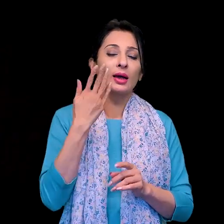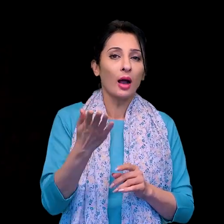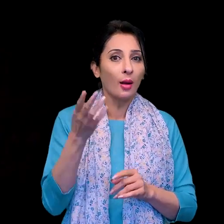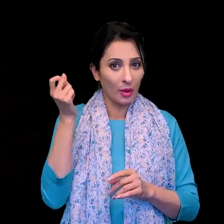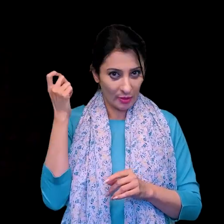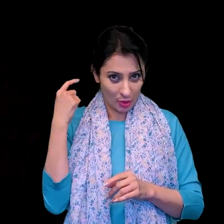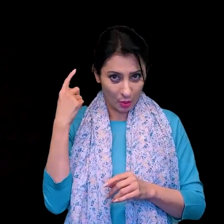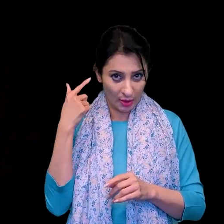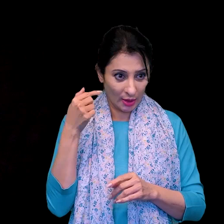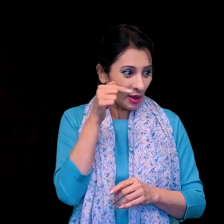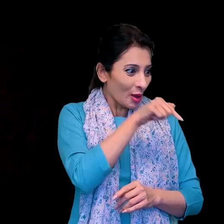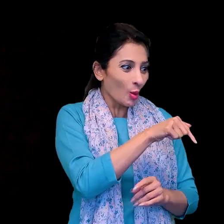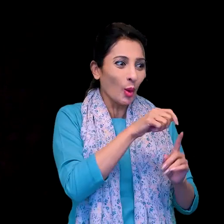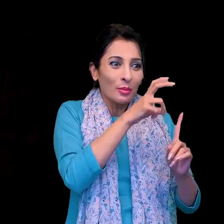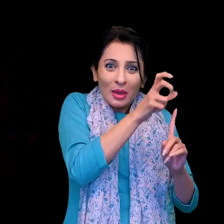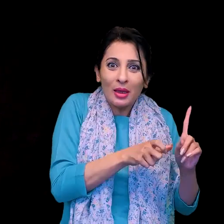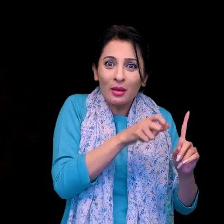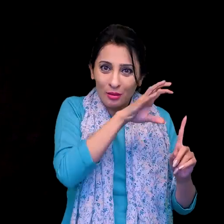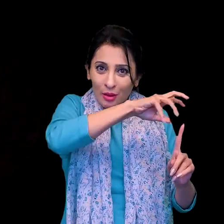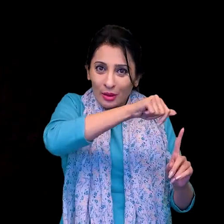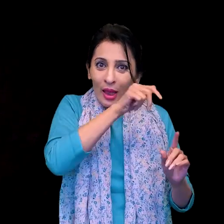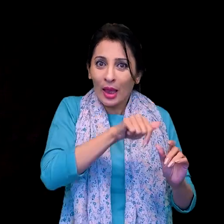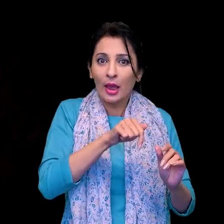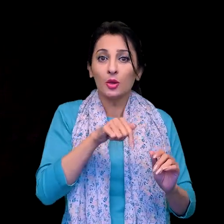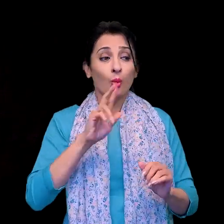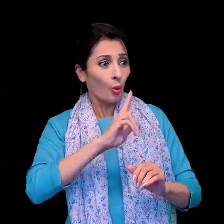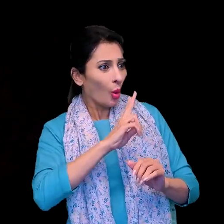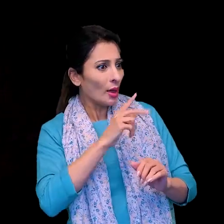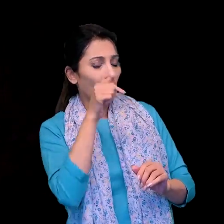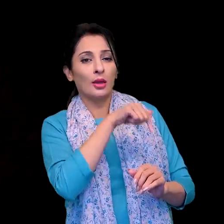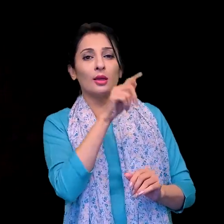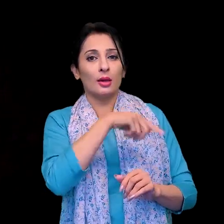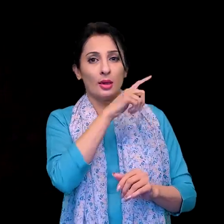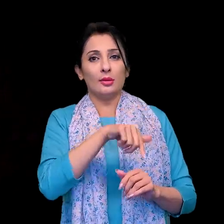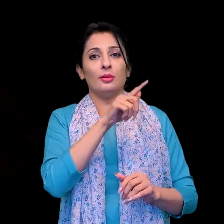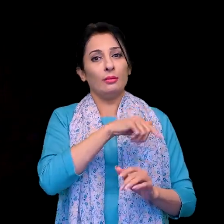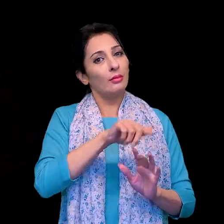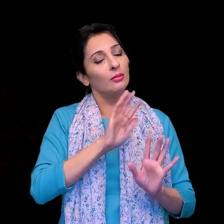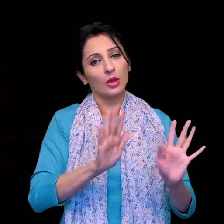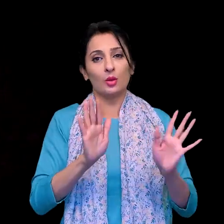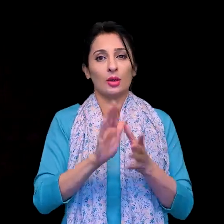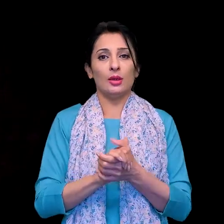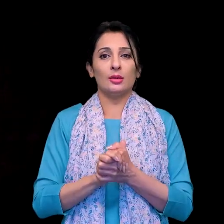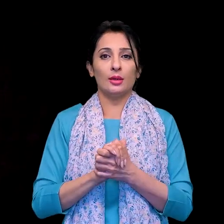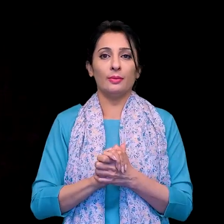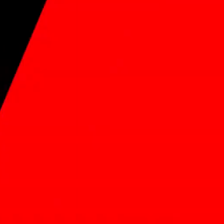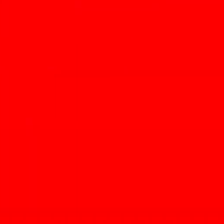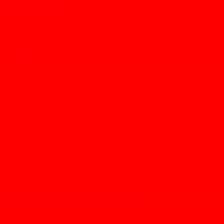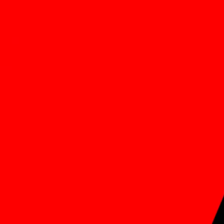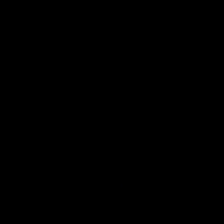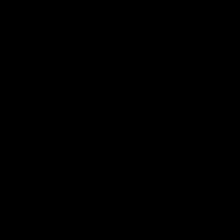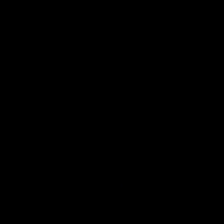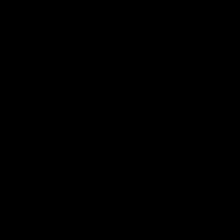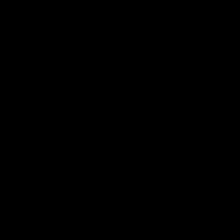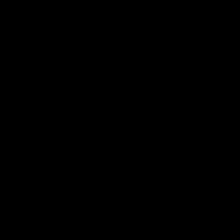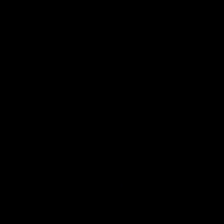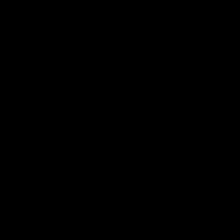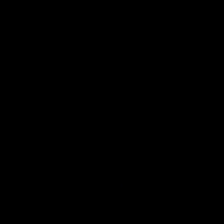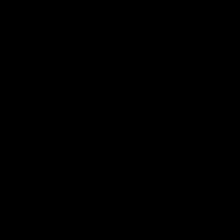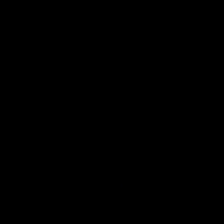someone ever victim blame, please make it known that it is not okay and that it is never the victim's fault.